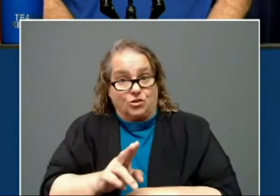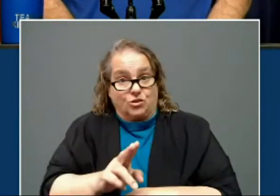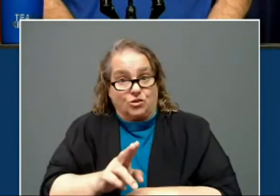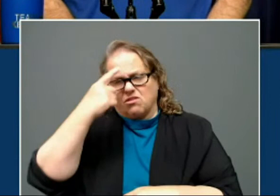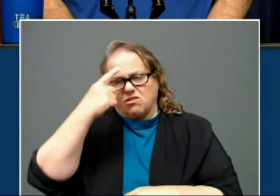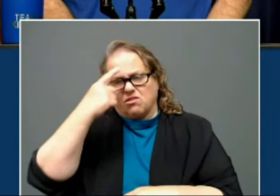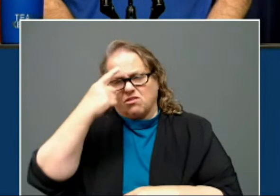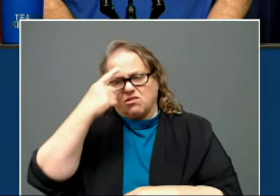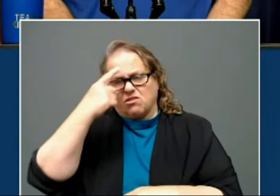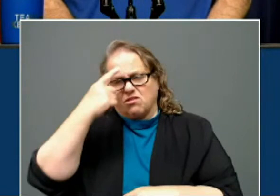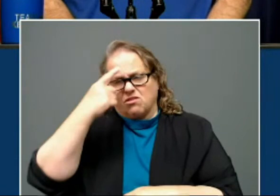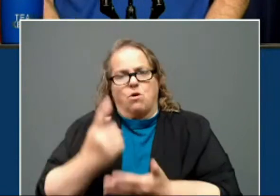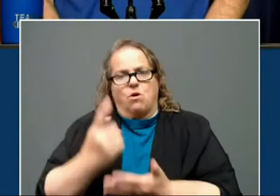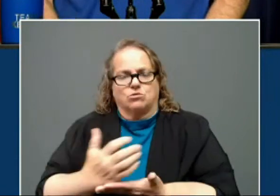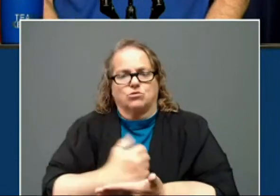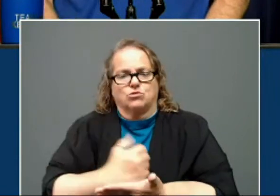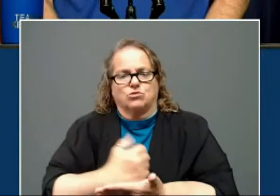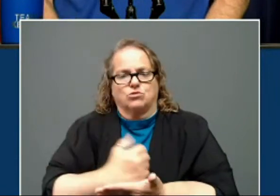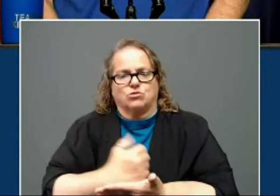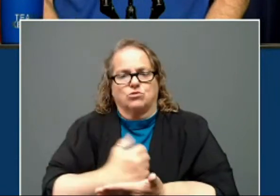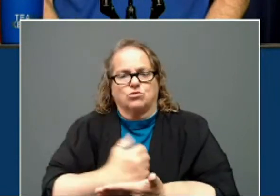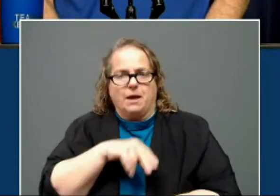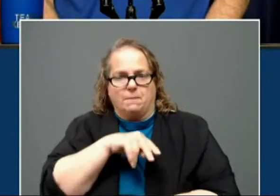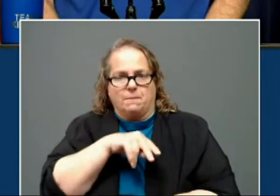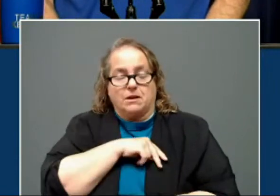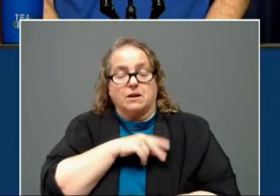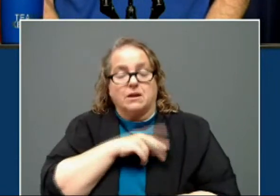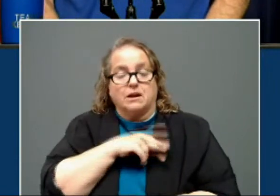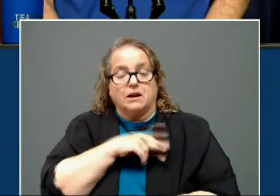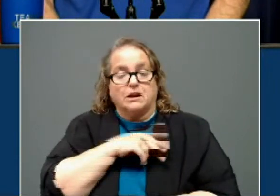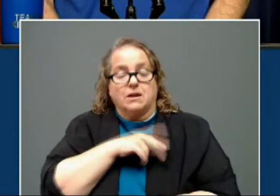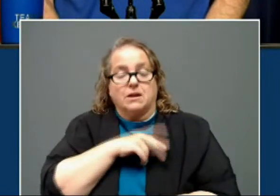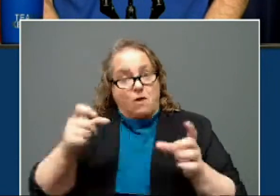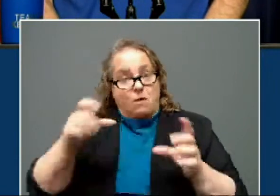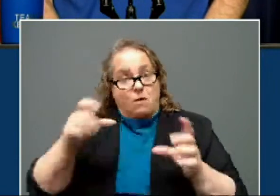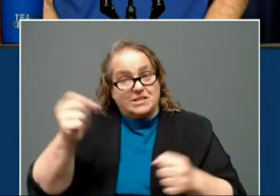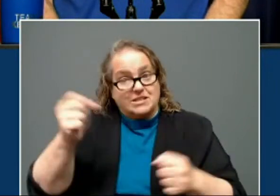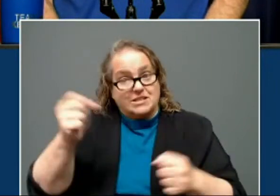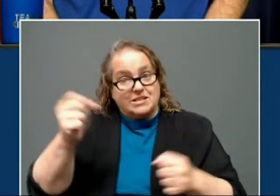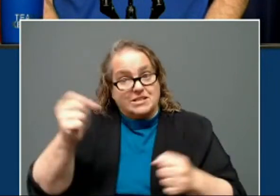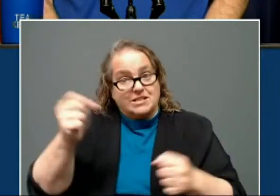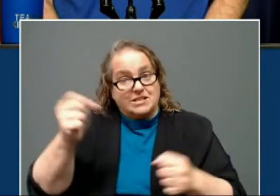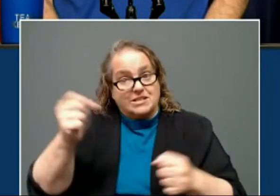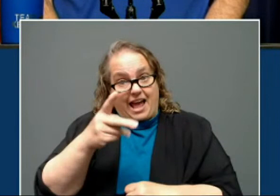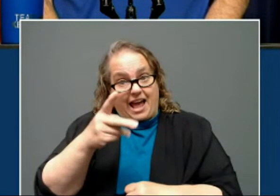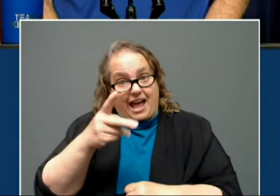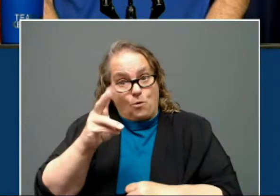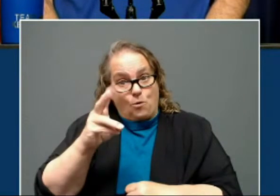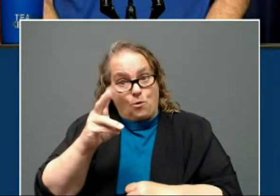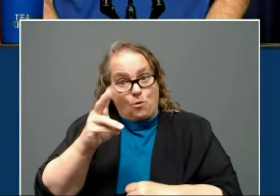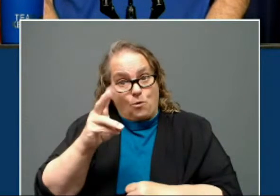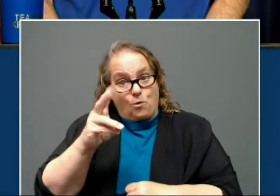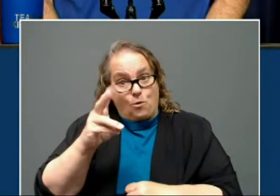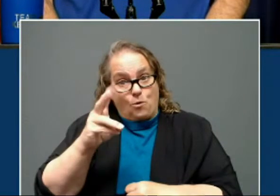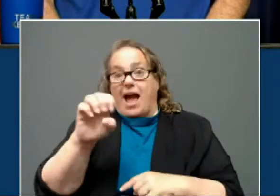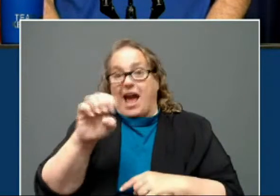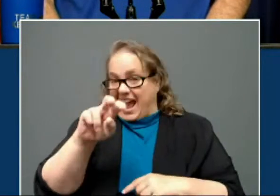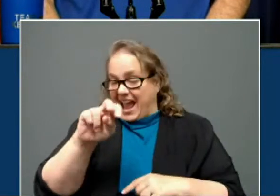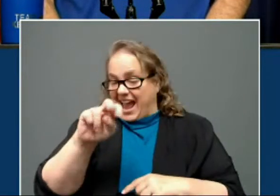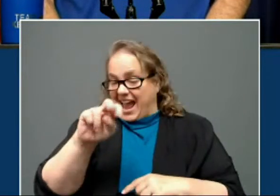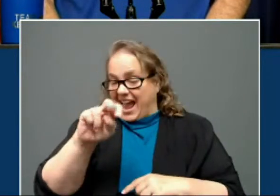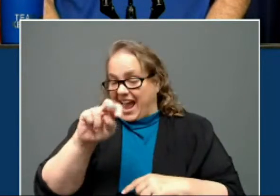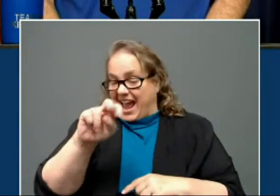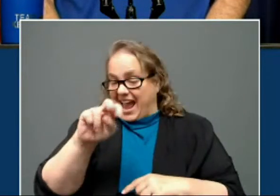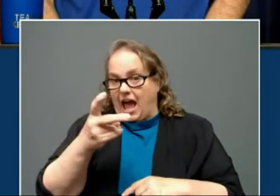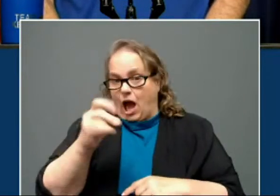a medal. He accepted the medal from President Eisenhower, but always responded to comments about his courage with, "I did what